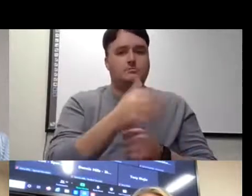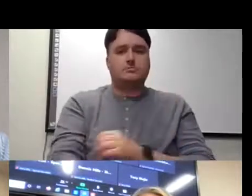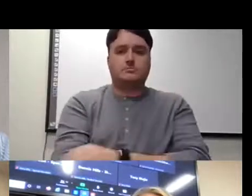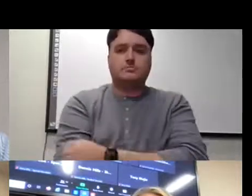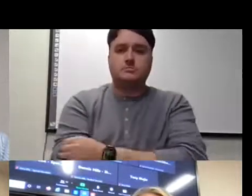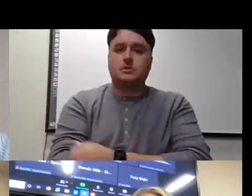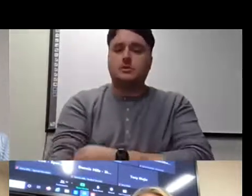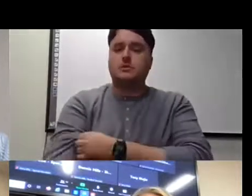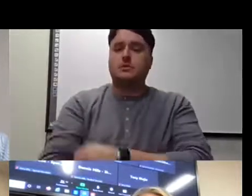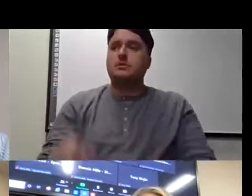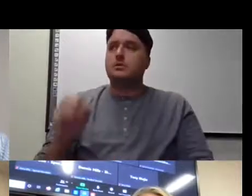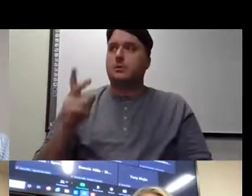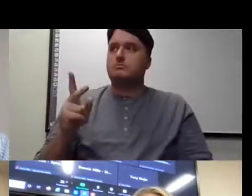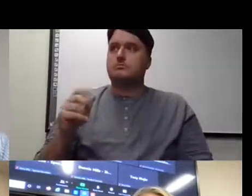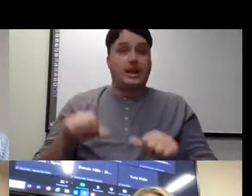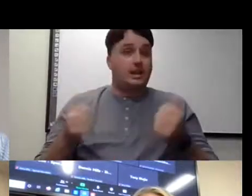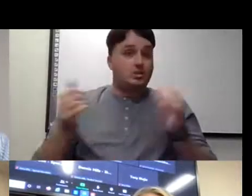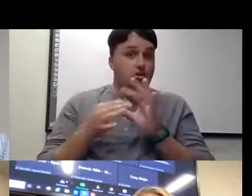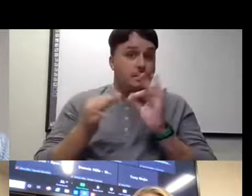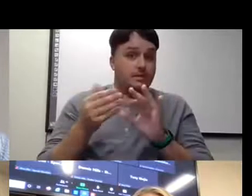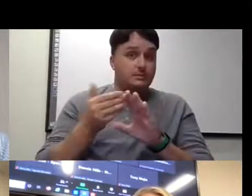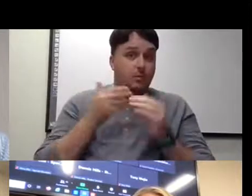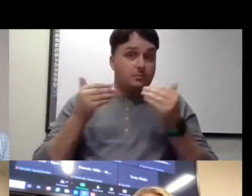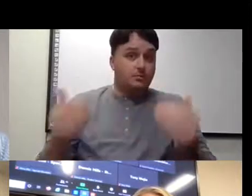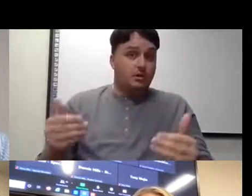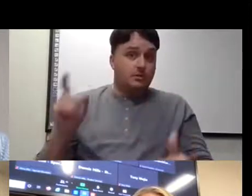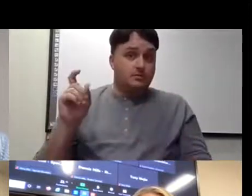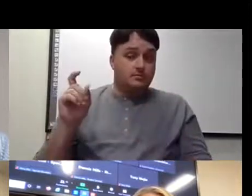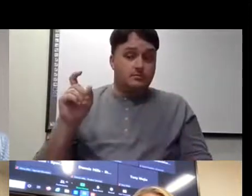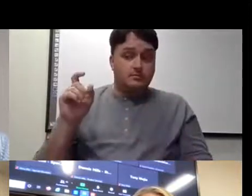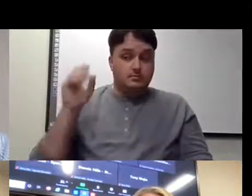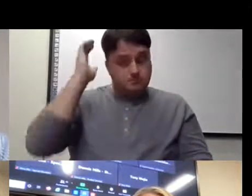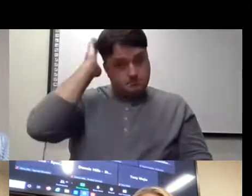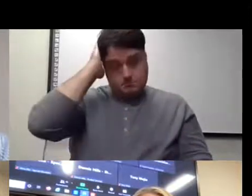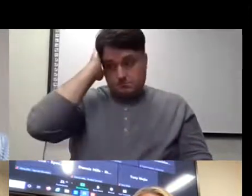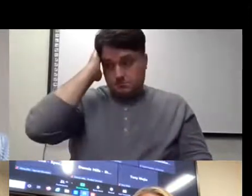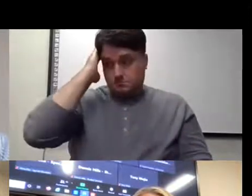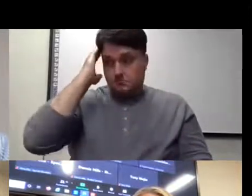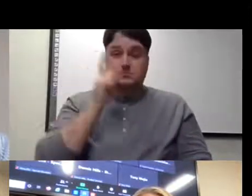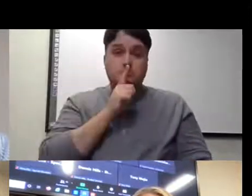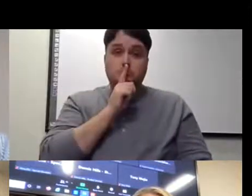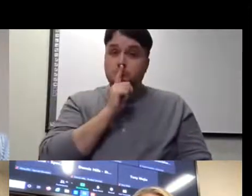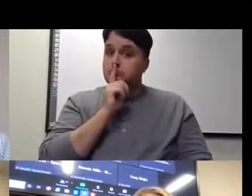okay. Any other comments before we move on? No. Okay.